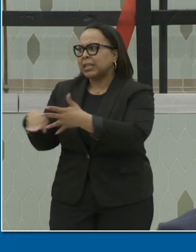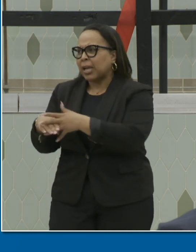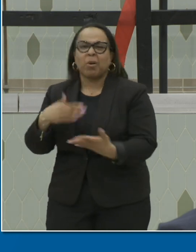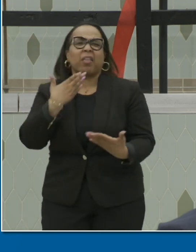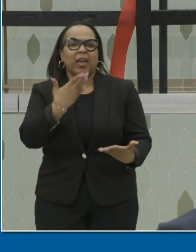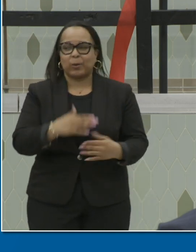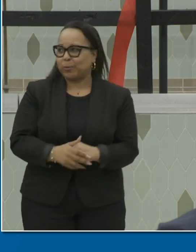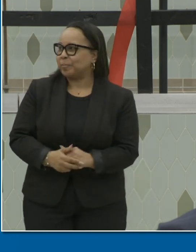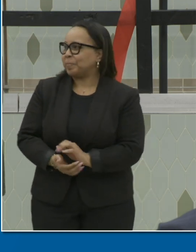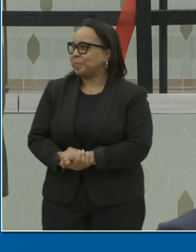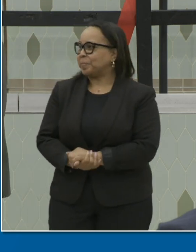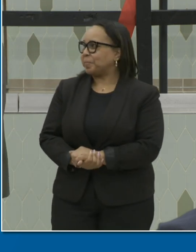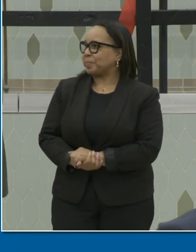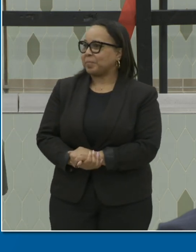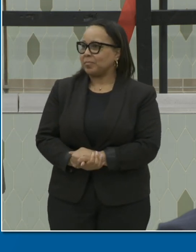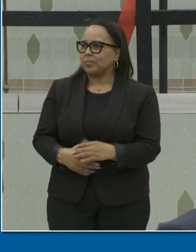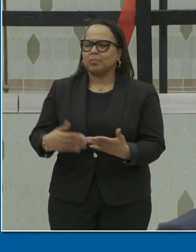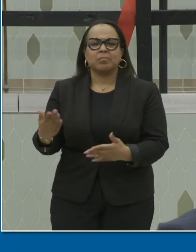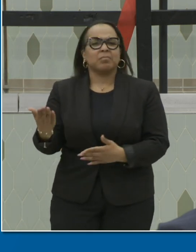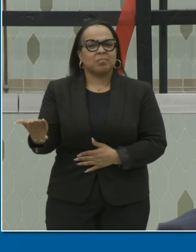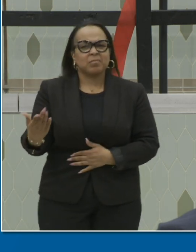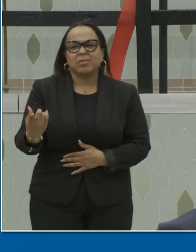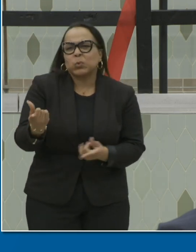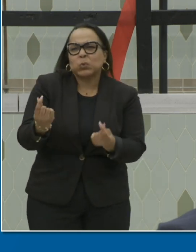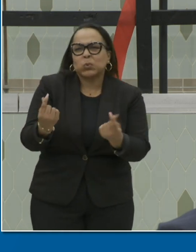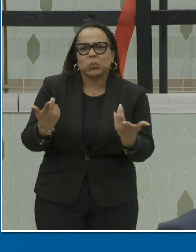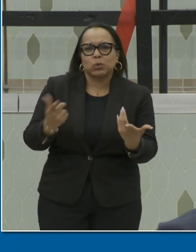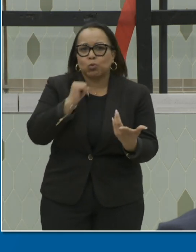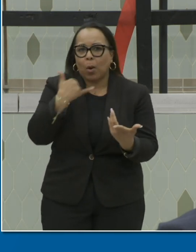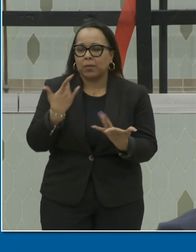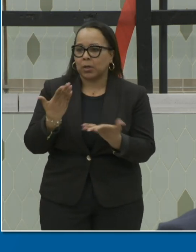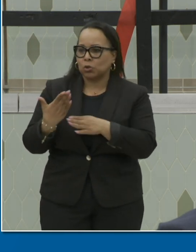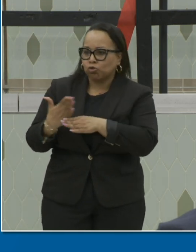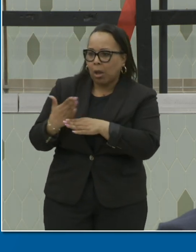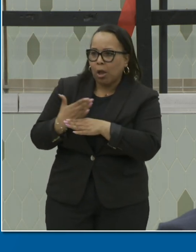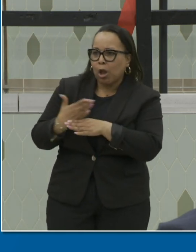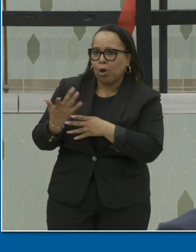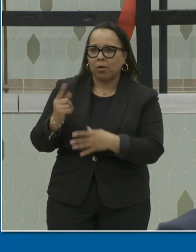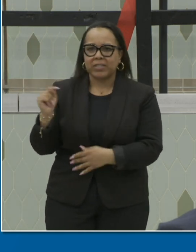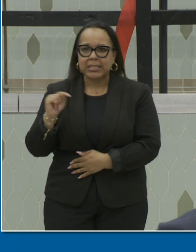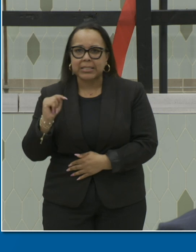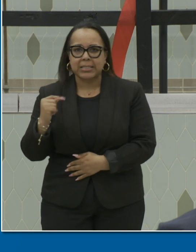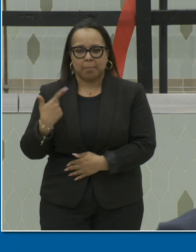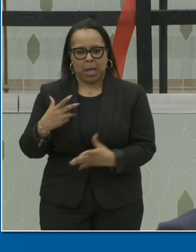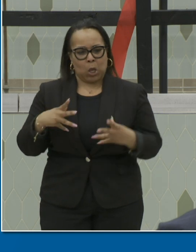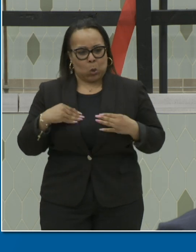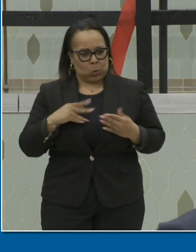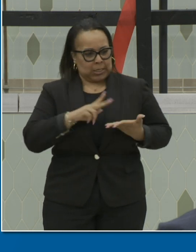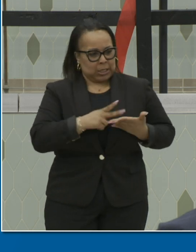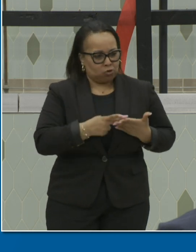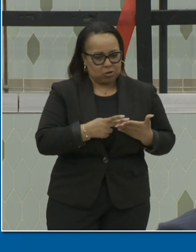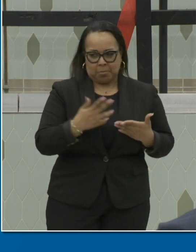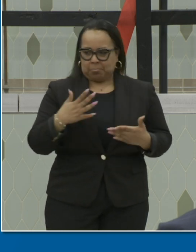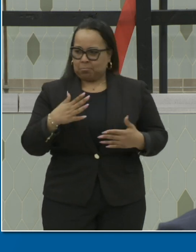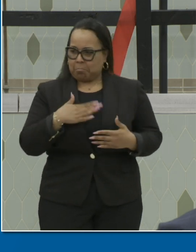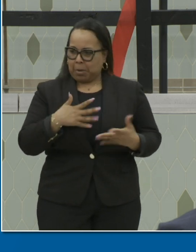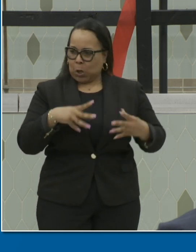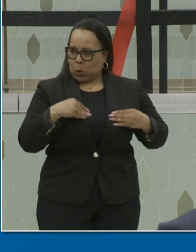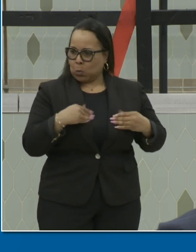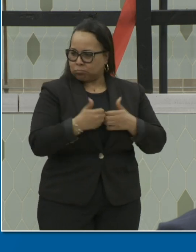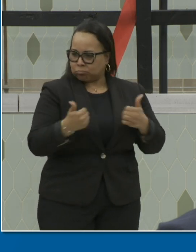break. Thank you. What does that do when you don't have to share facilities? Do you have your own kitchenette? Do